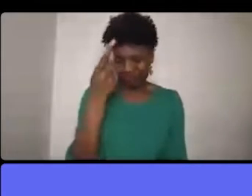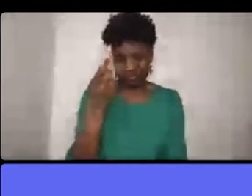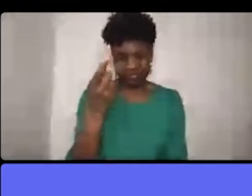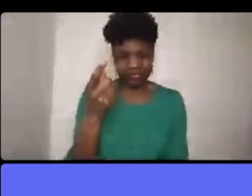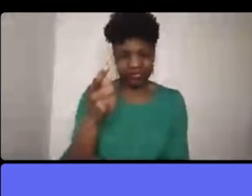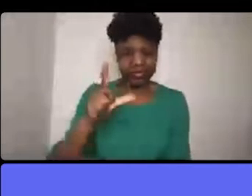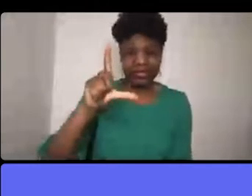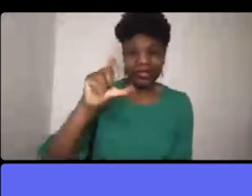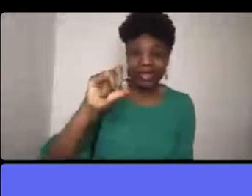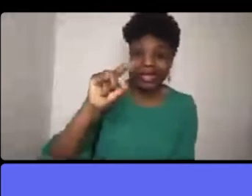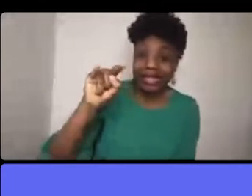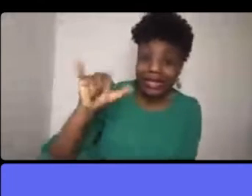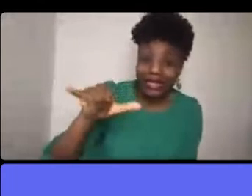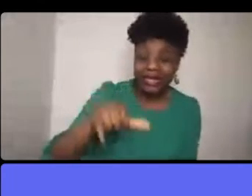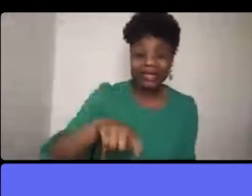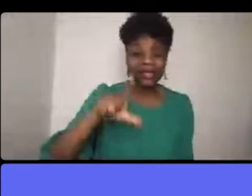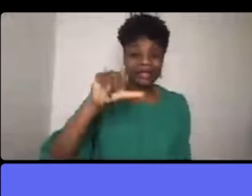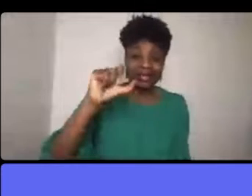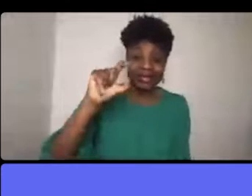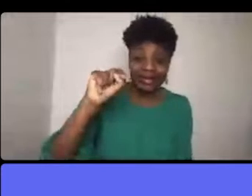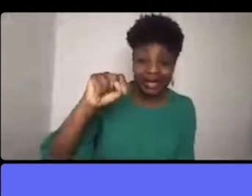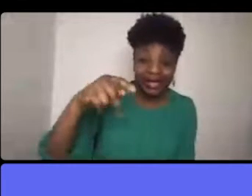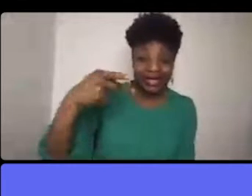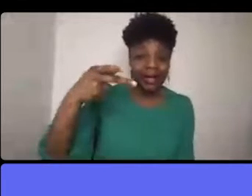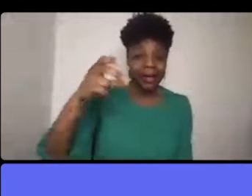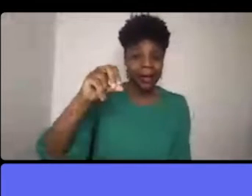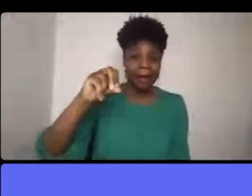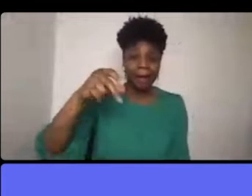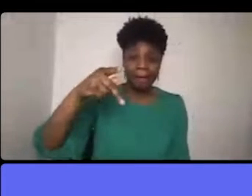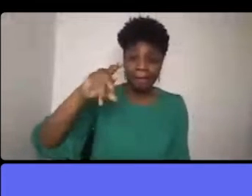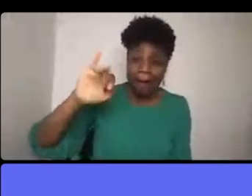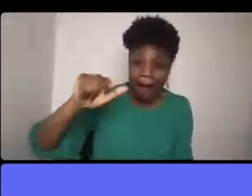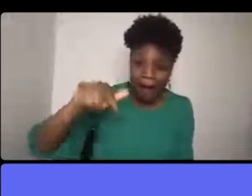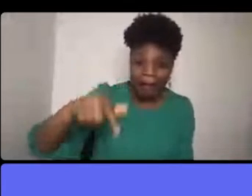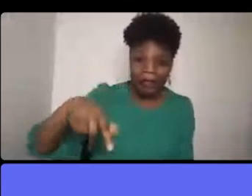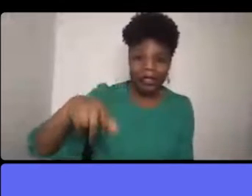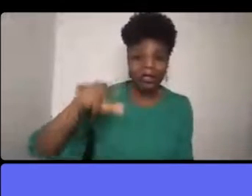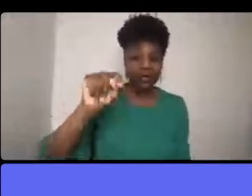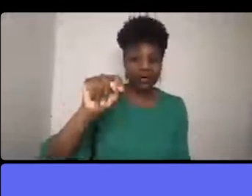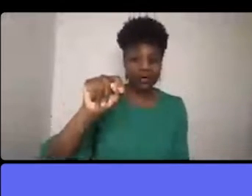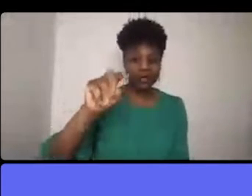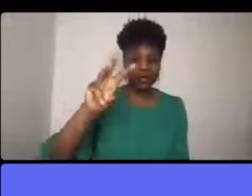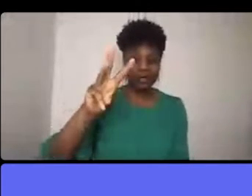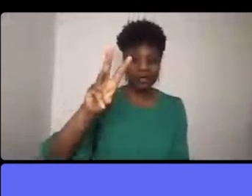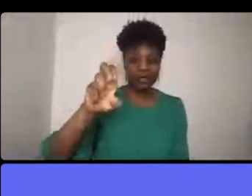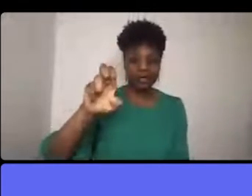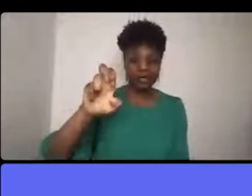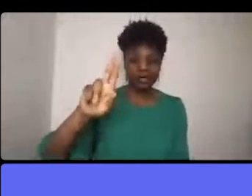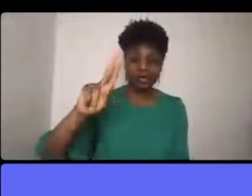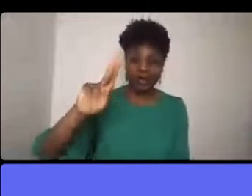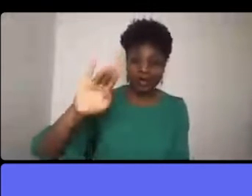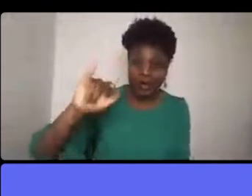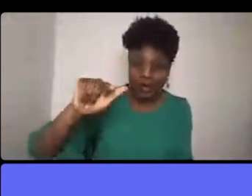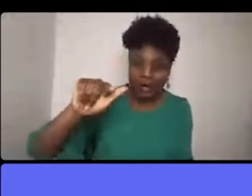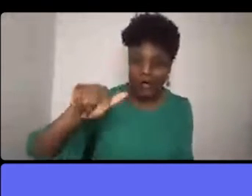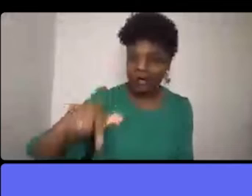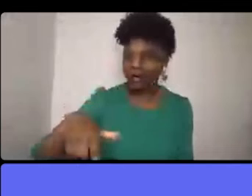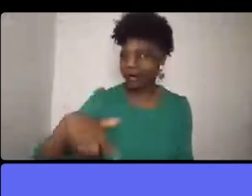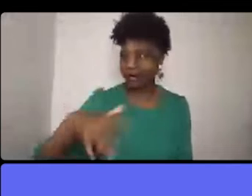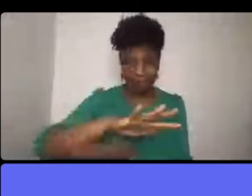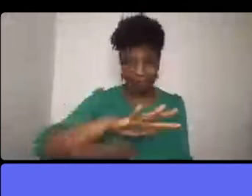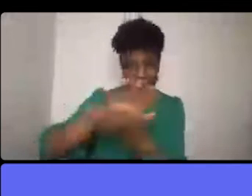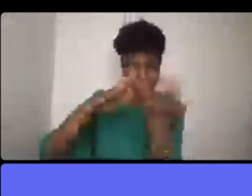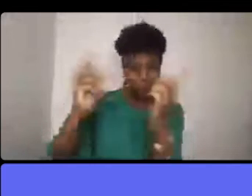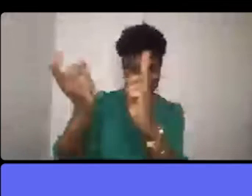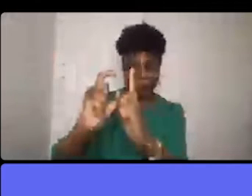litty, popping, Slang. twerking, all that stuff, it changes. But So, then sign language has to keep up too. so